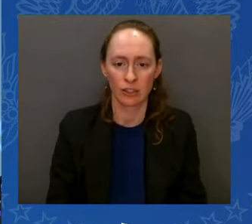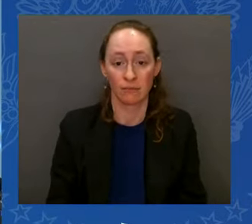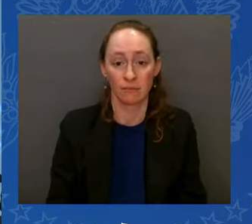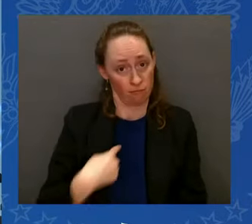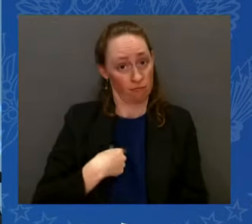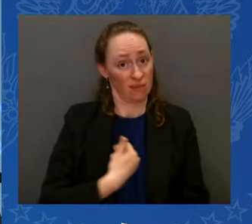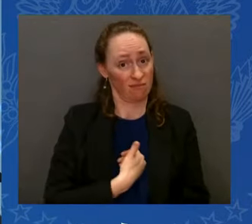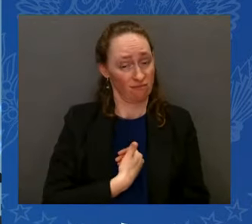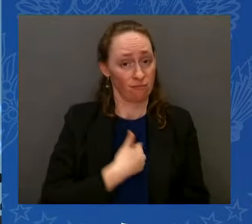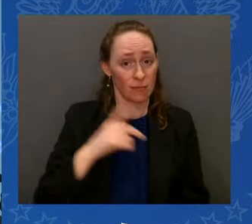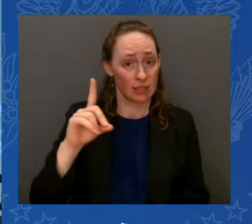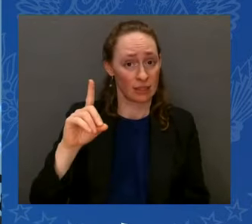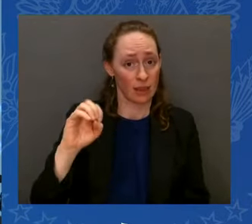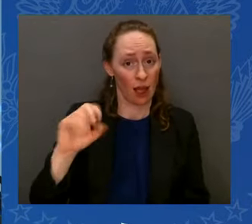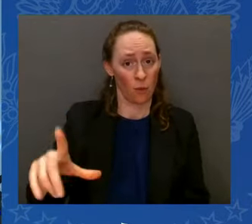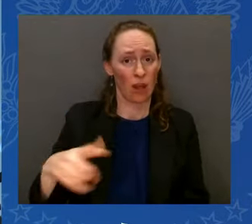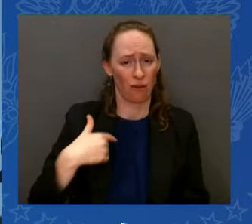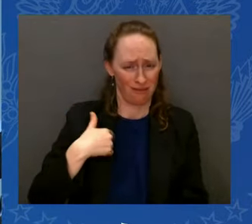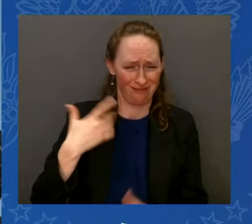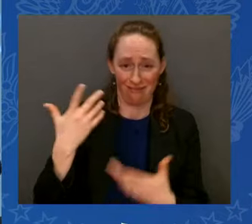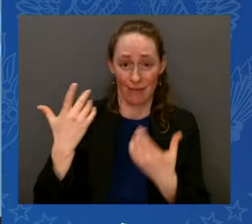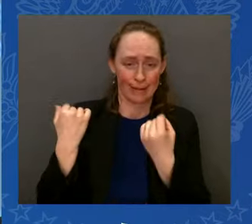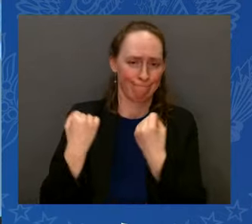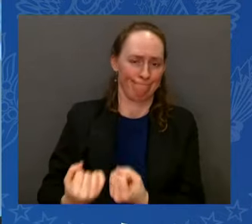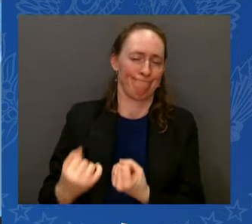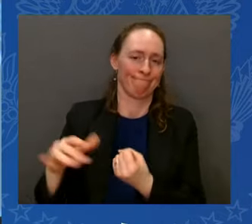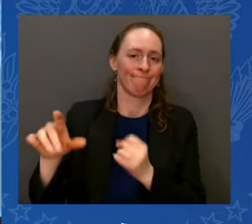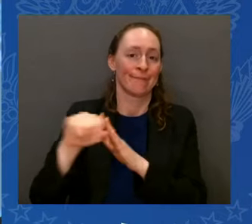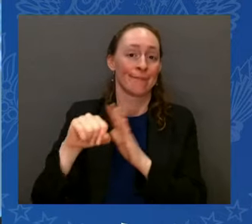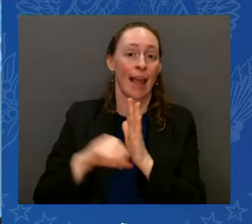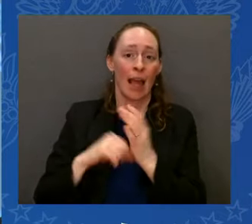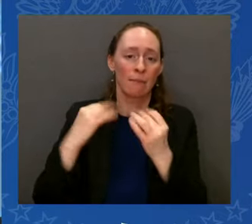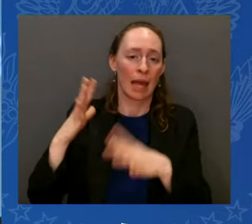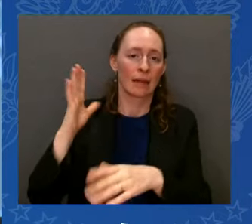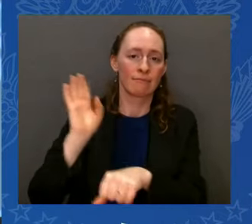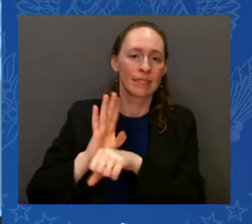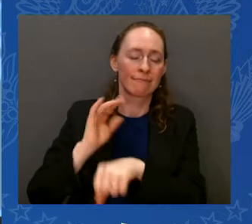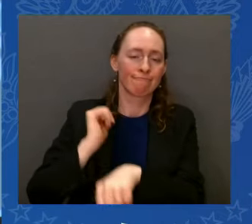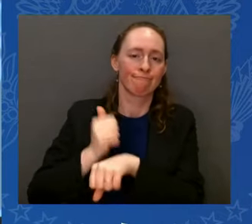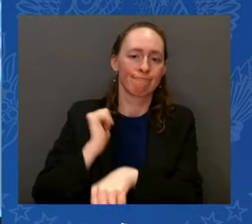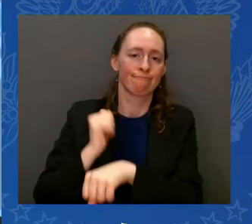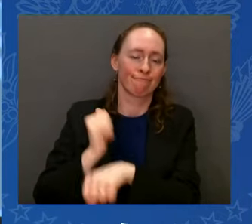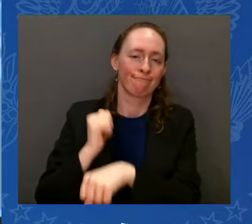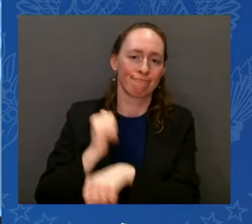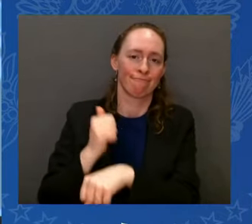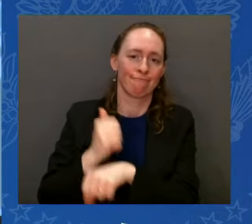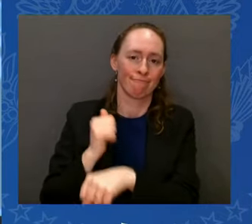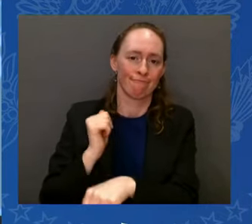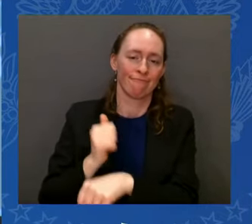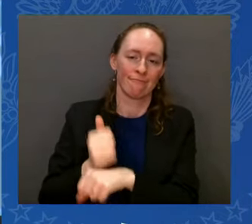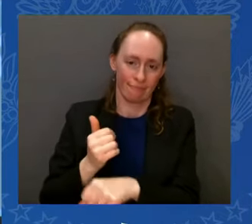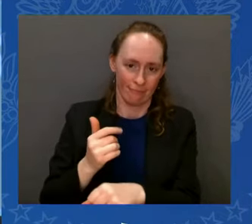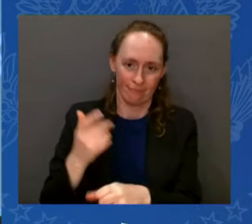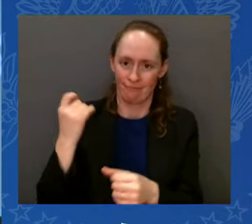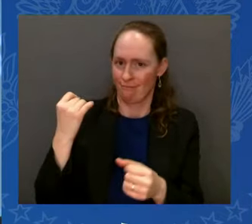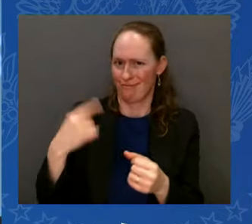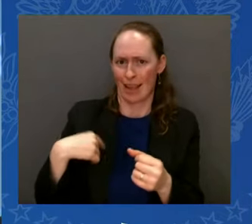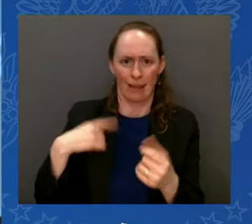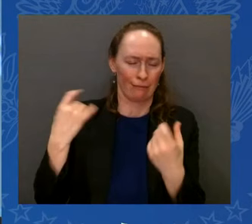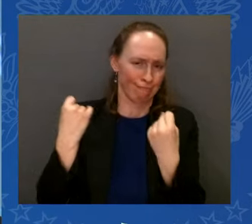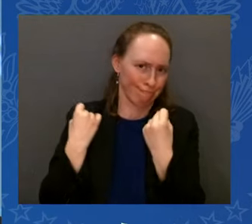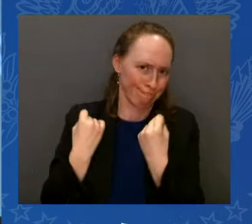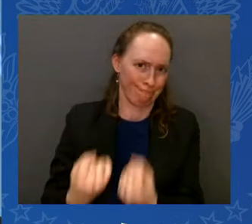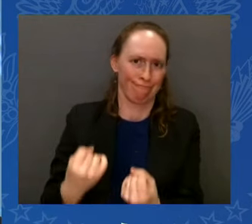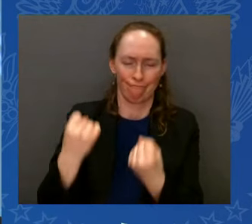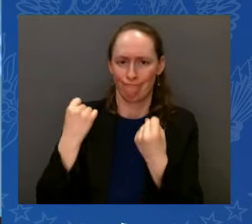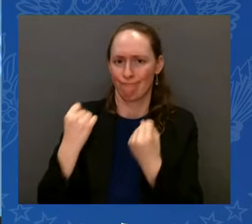not joking. More corporations are incorporated in Delaware than every other state in America combined. The